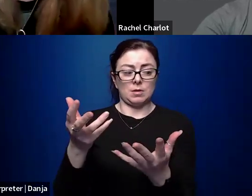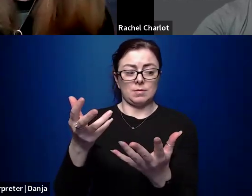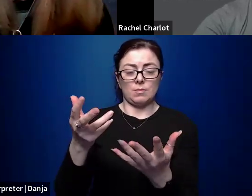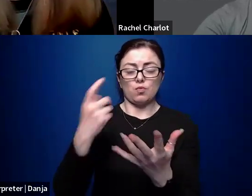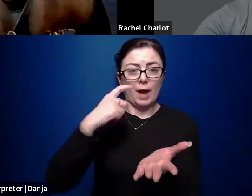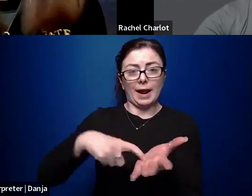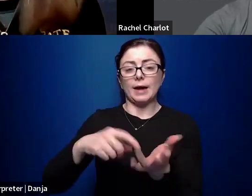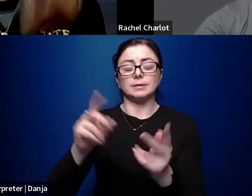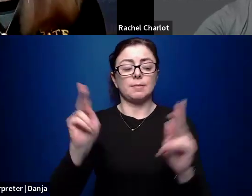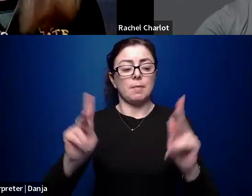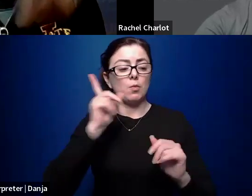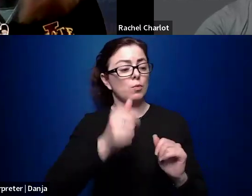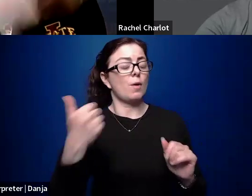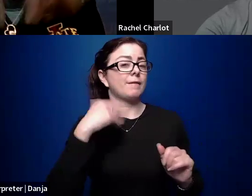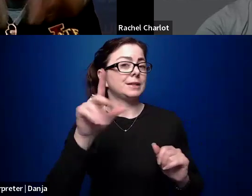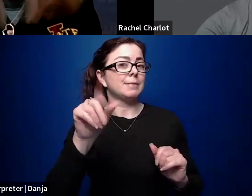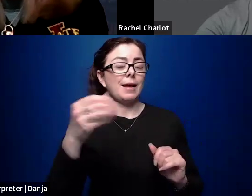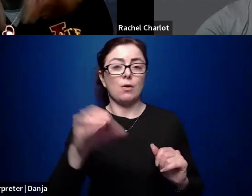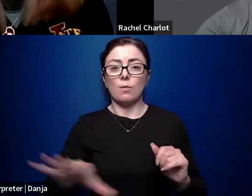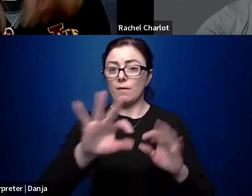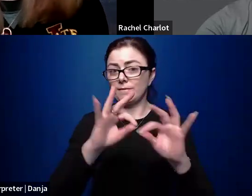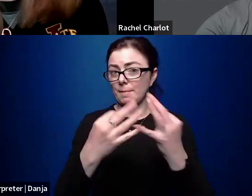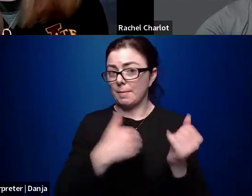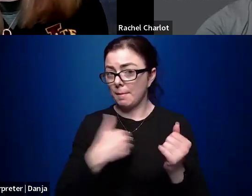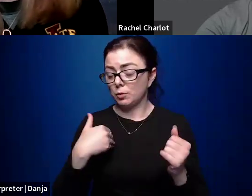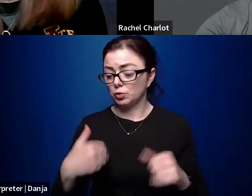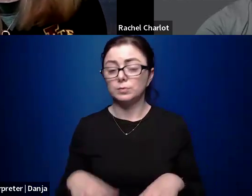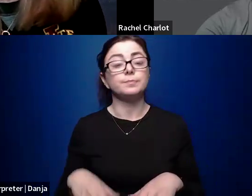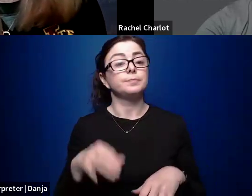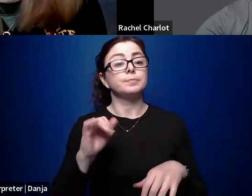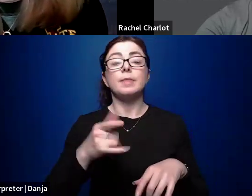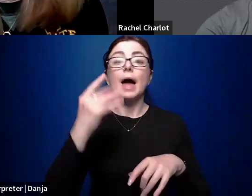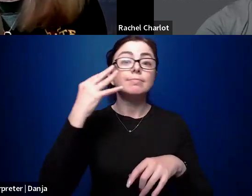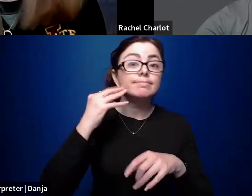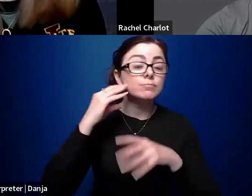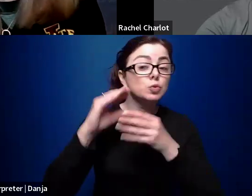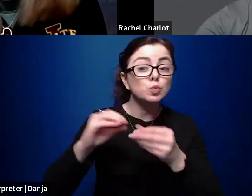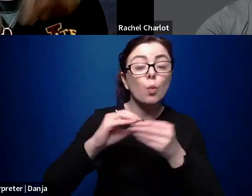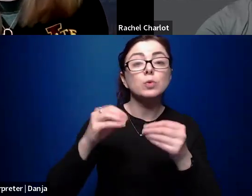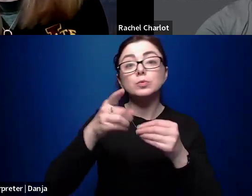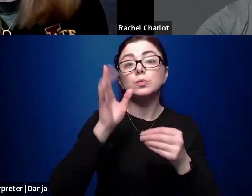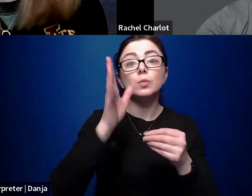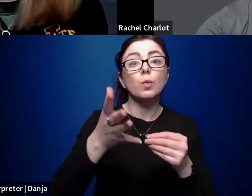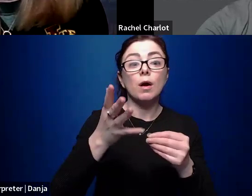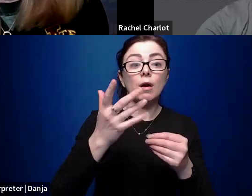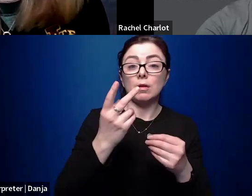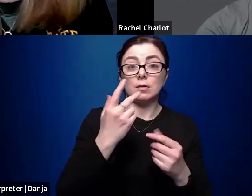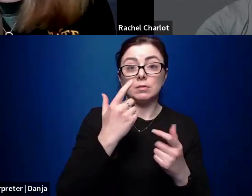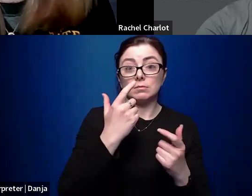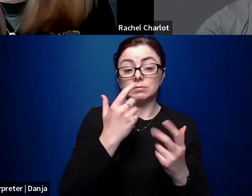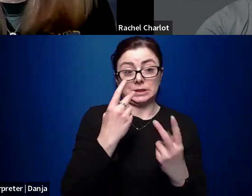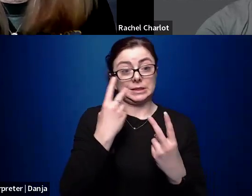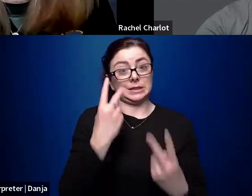members. And these stories that you are about to hear today give you a little glimpse on why we should be doing that all year